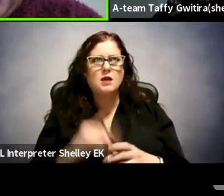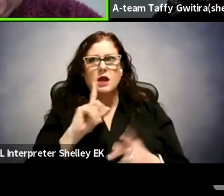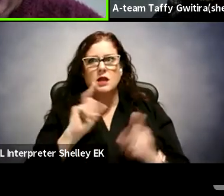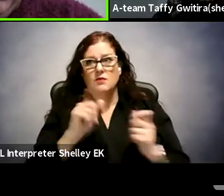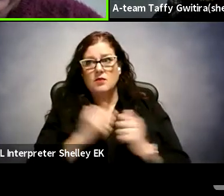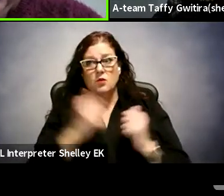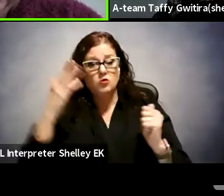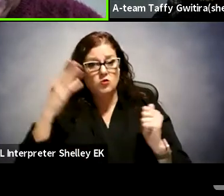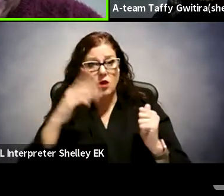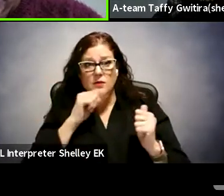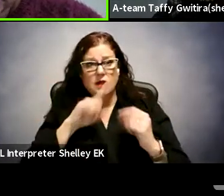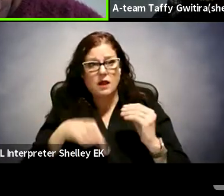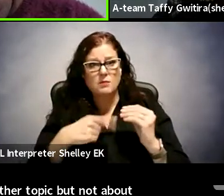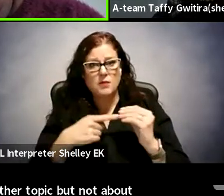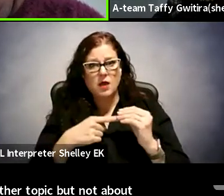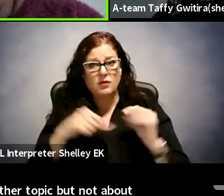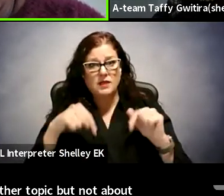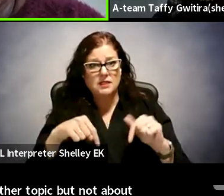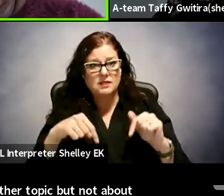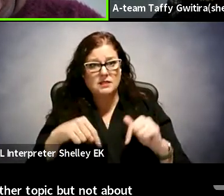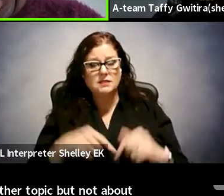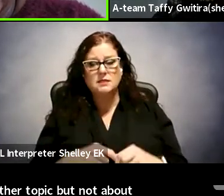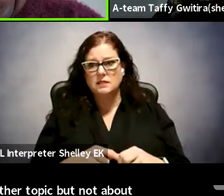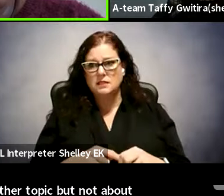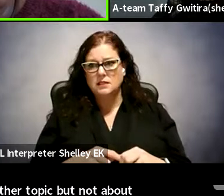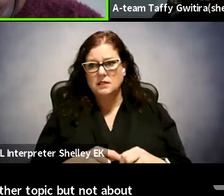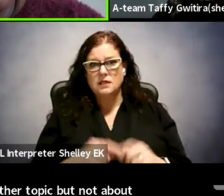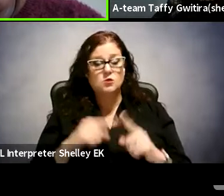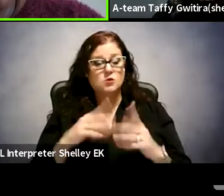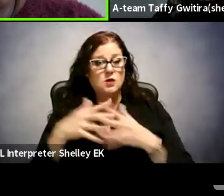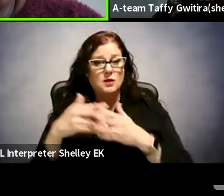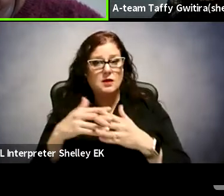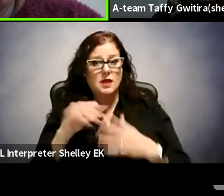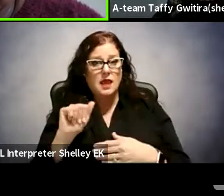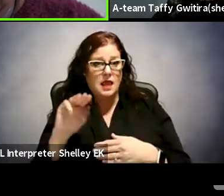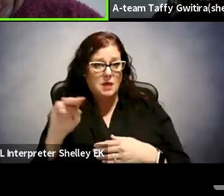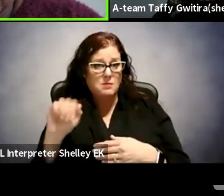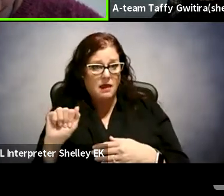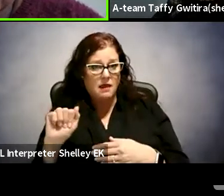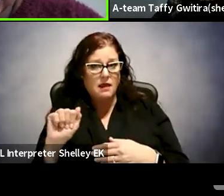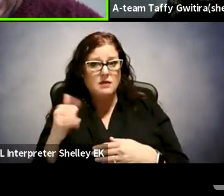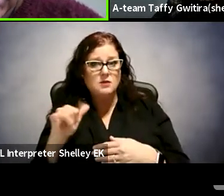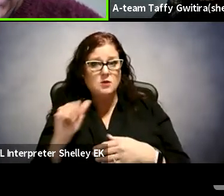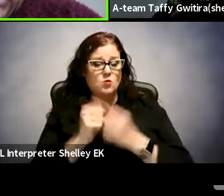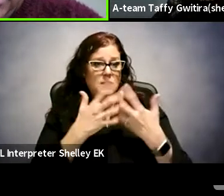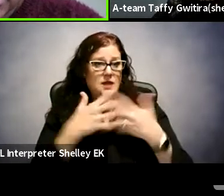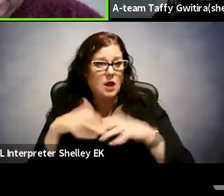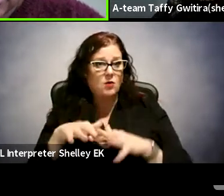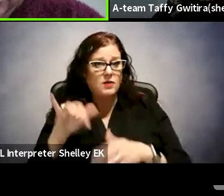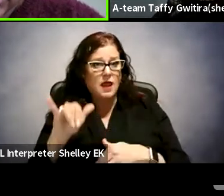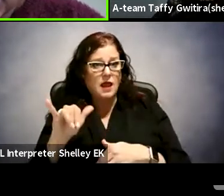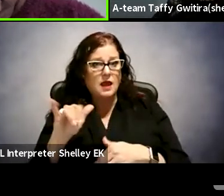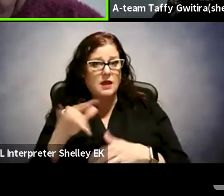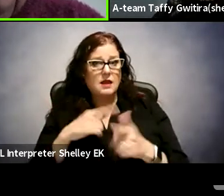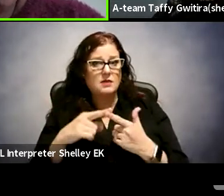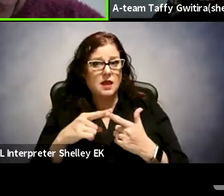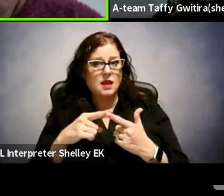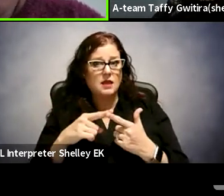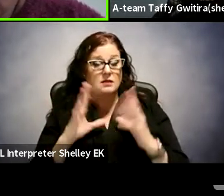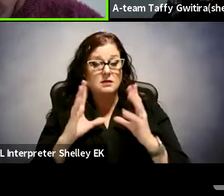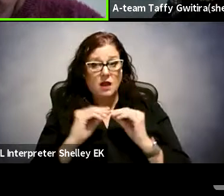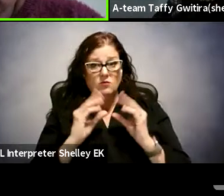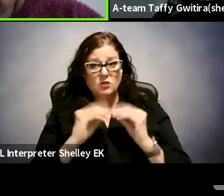but not about this, to the American Medical Association. We're still working that out. And then there's a